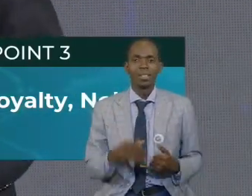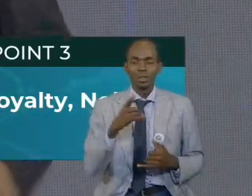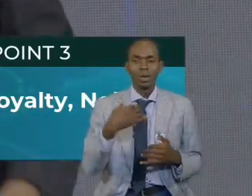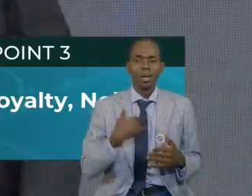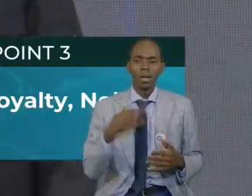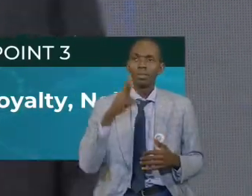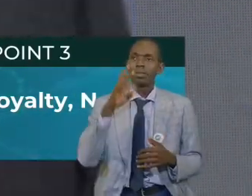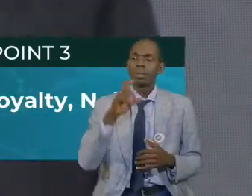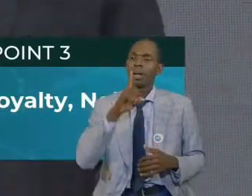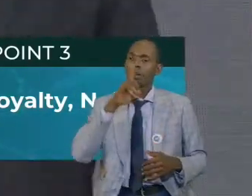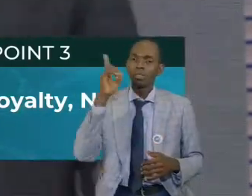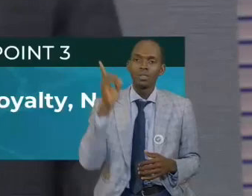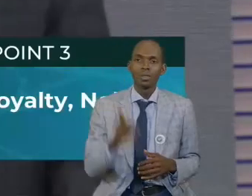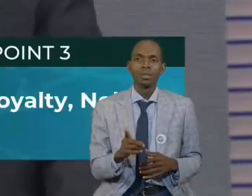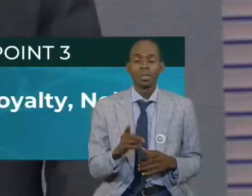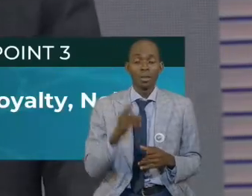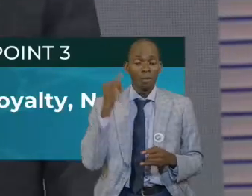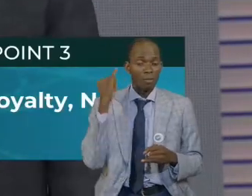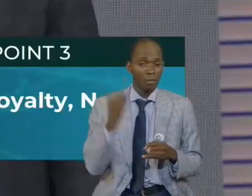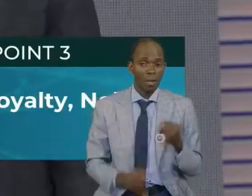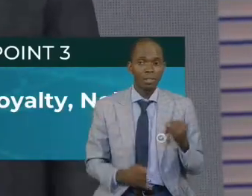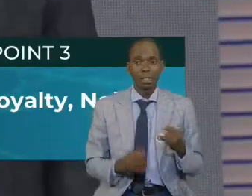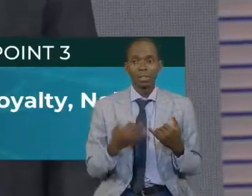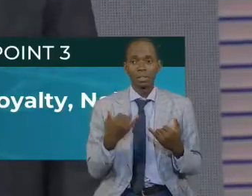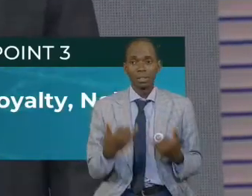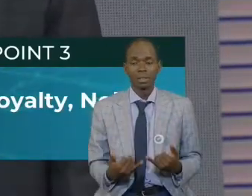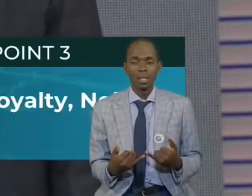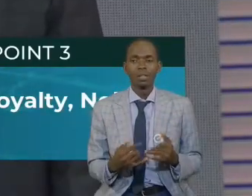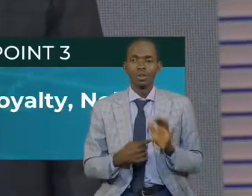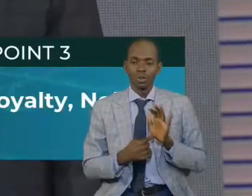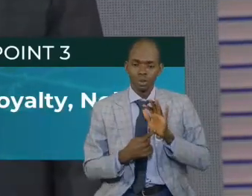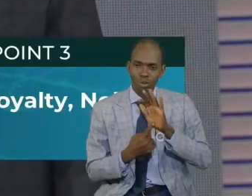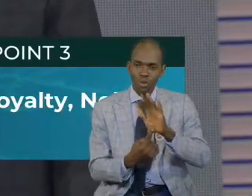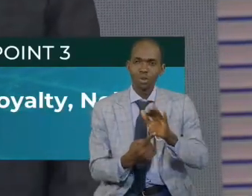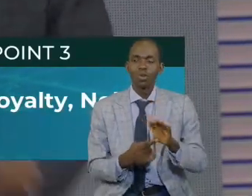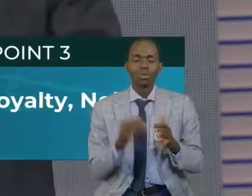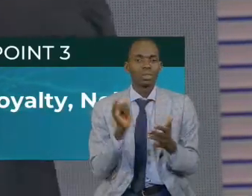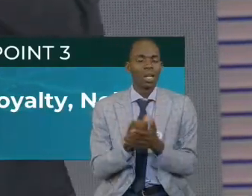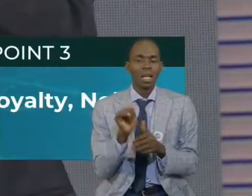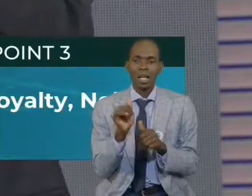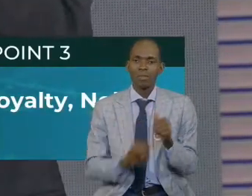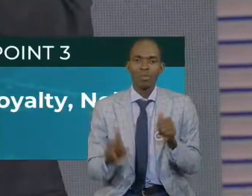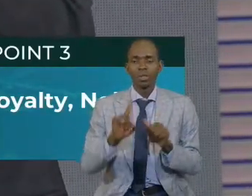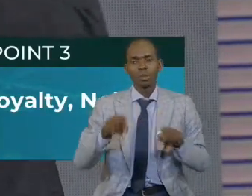reassurance. Finally, now exhibit that everywhere you go.